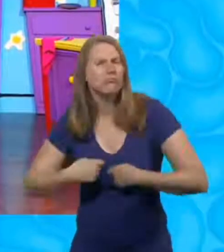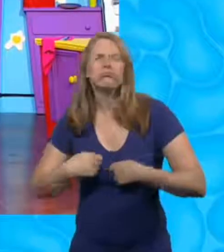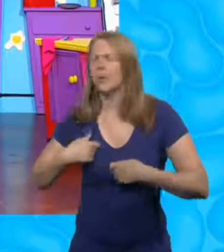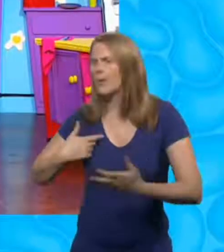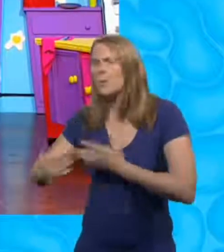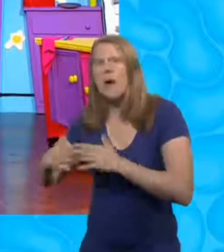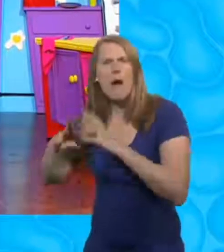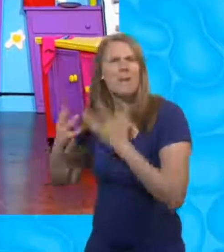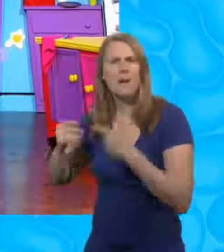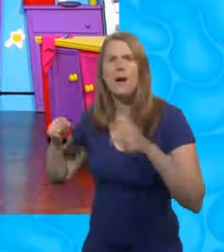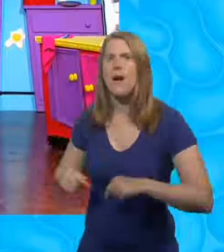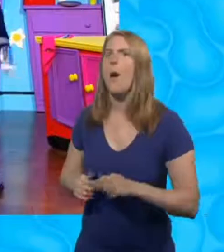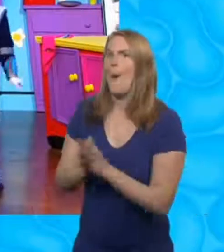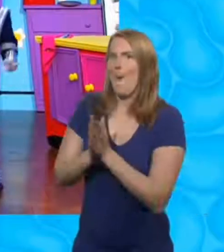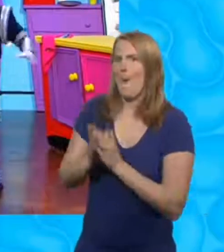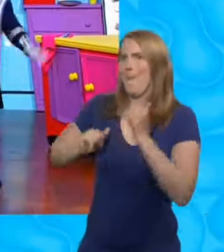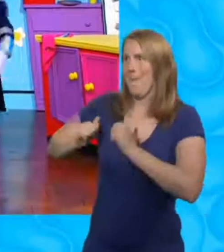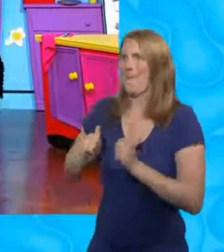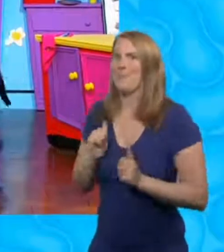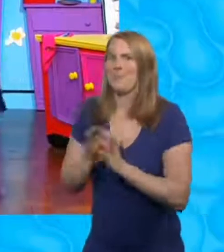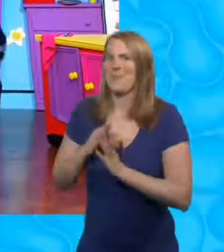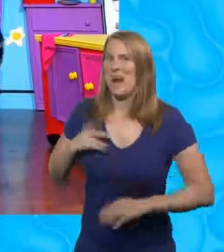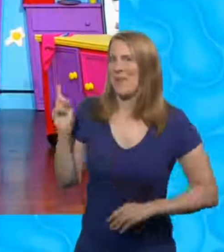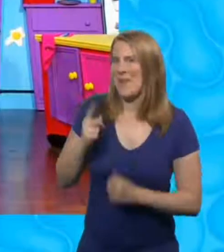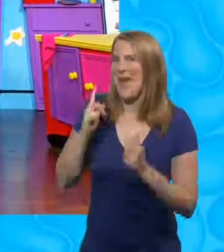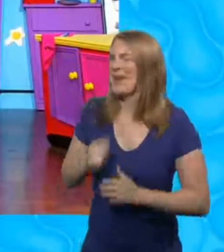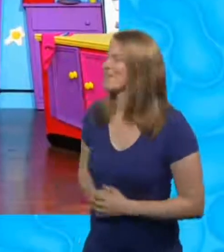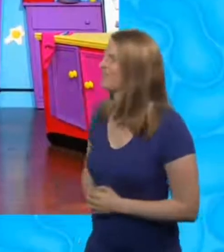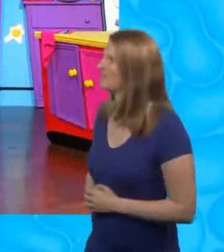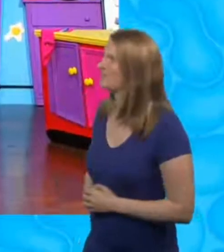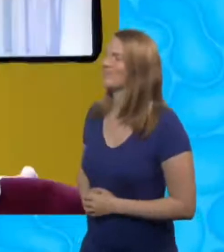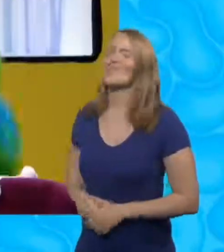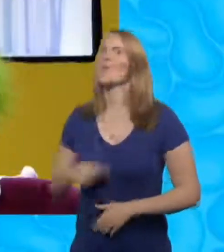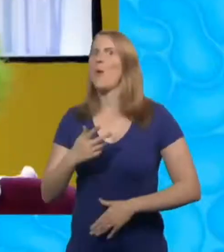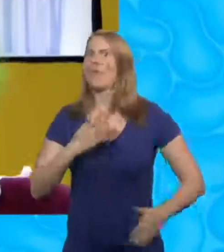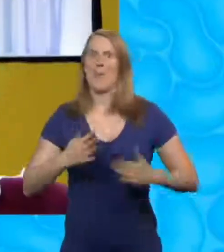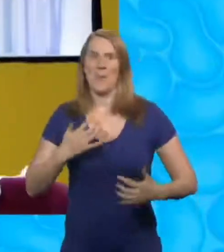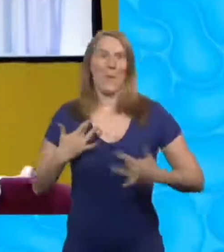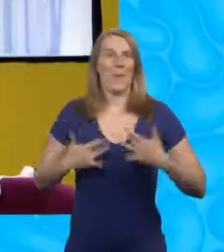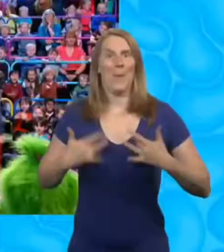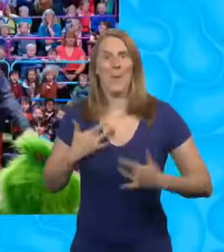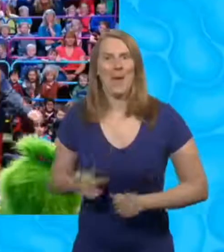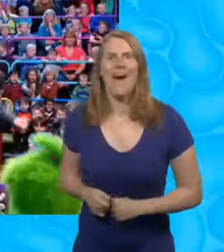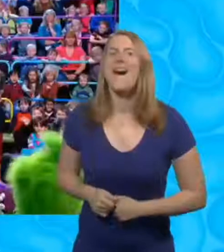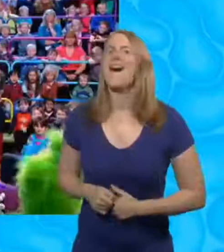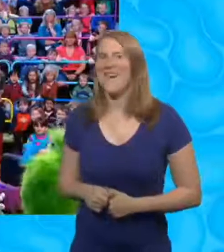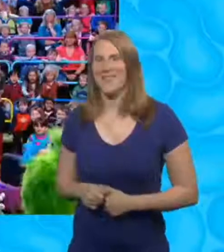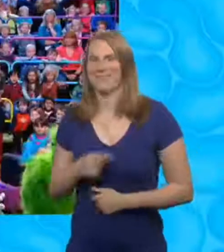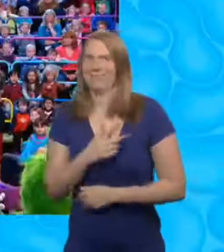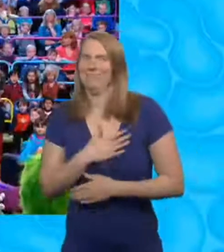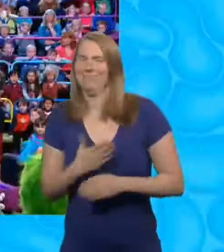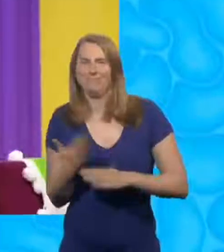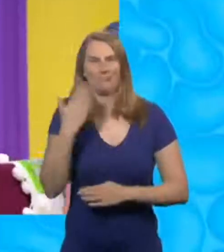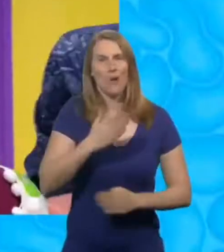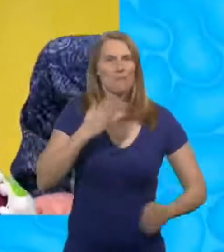of everything here. All right, I will. Back in the Cogsworth, everybody. Robert's so excited, isn't he? I think, you know,